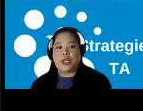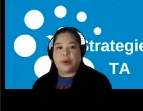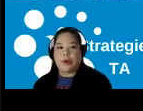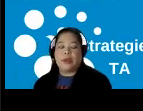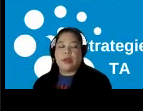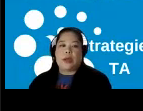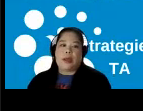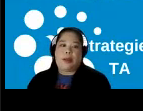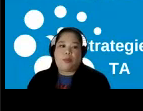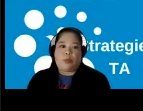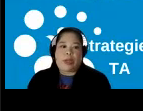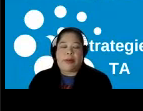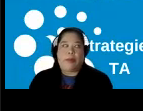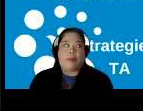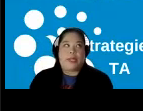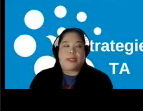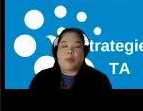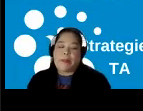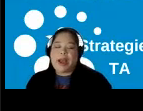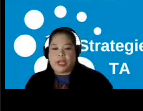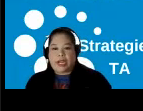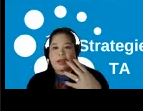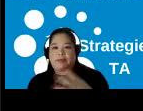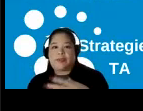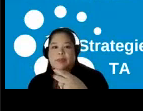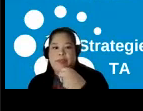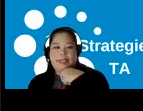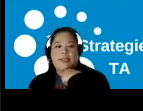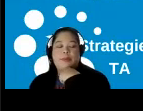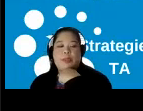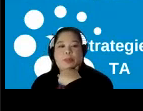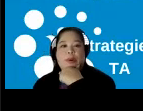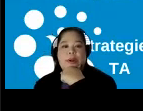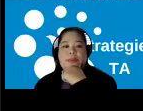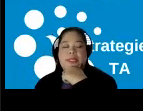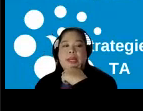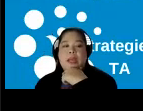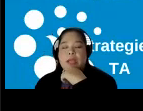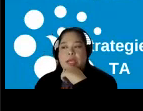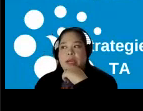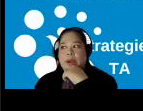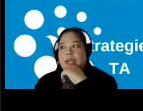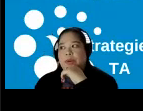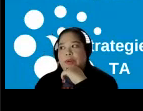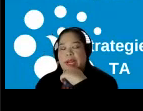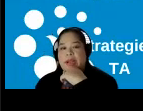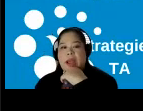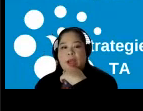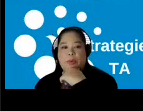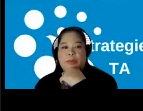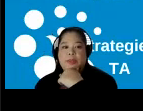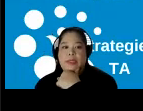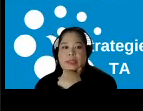these newer this reimagining of some of these systems and programs is, how do you create